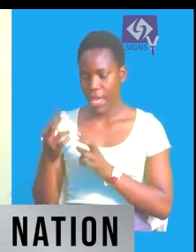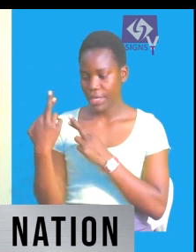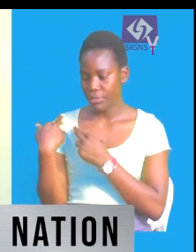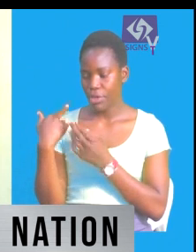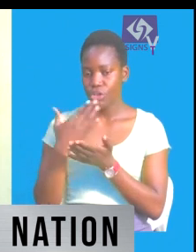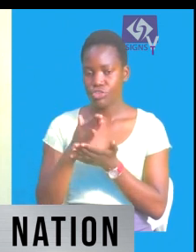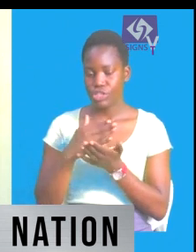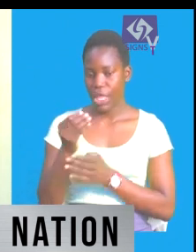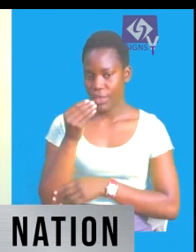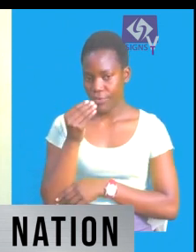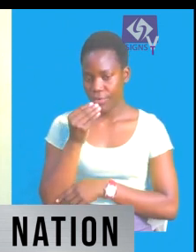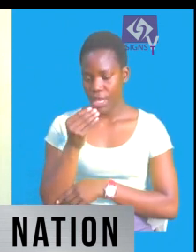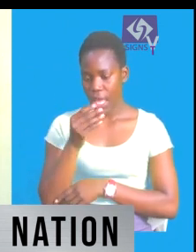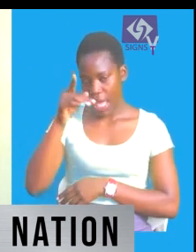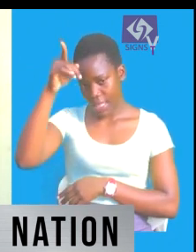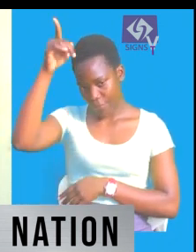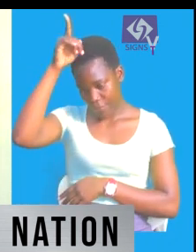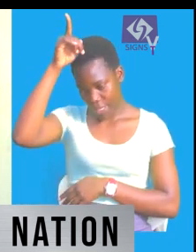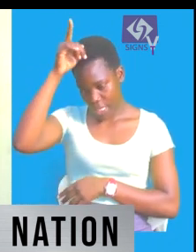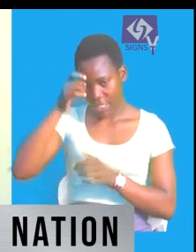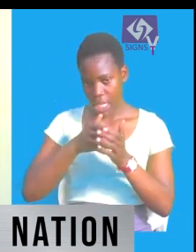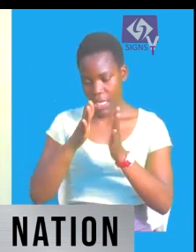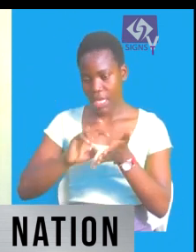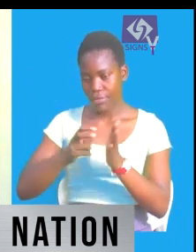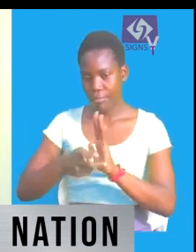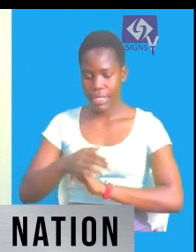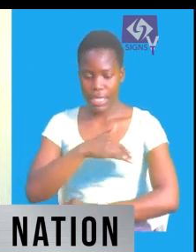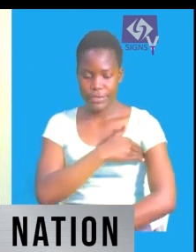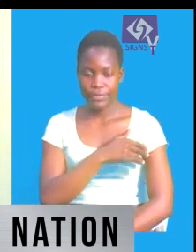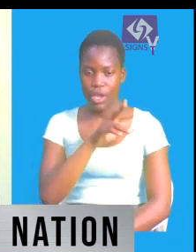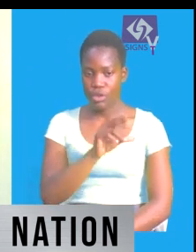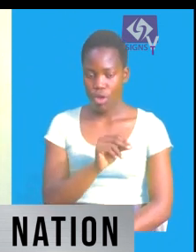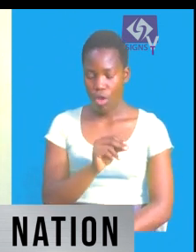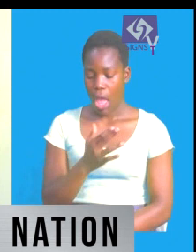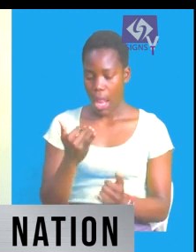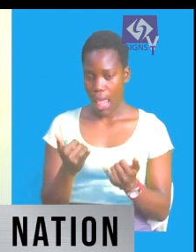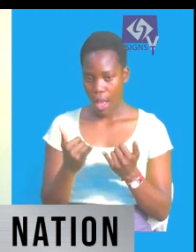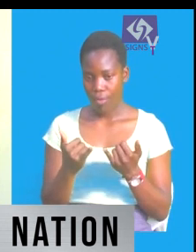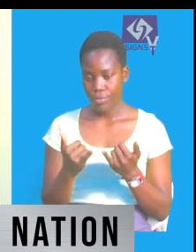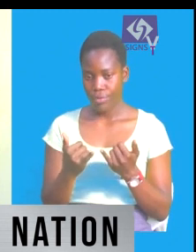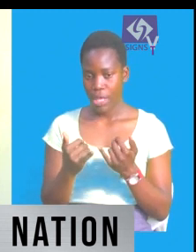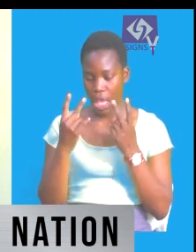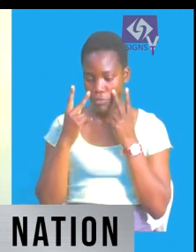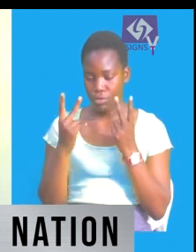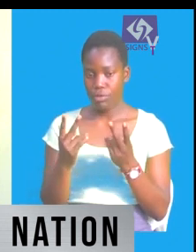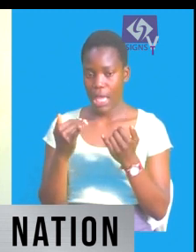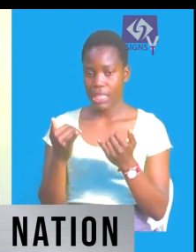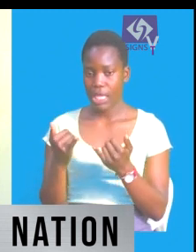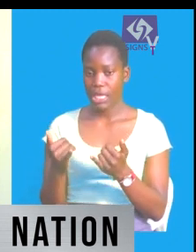by the village administrator, you mean the chiefs? No. Right now, if you look at the current